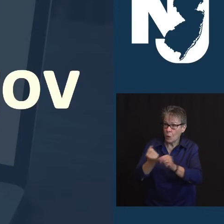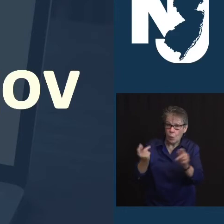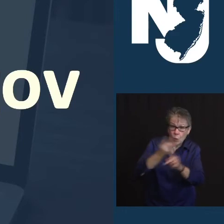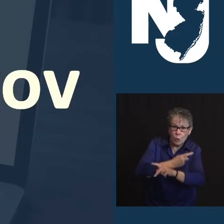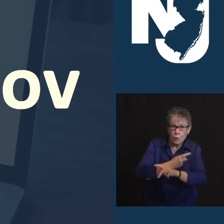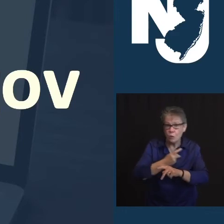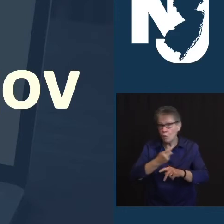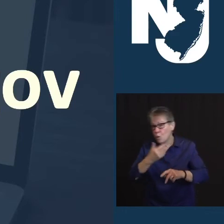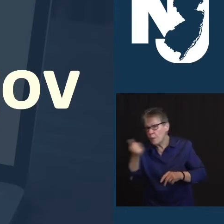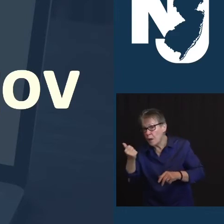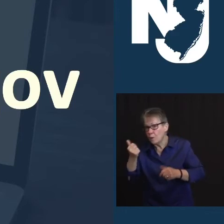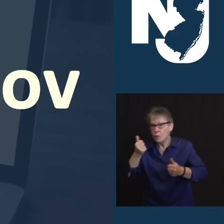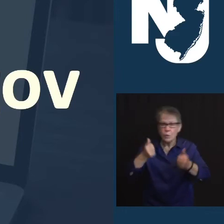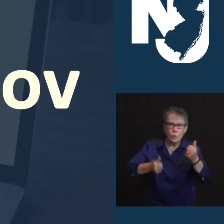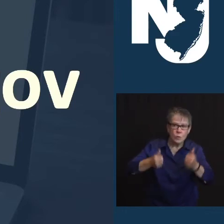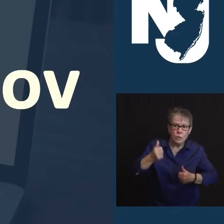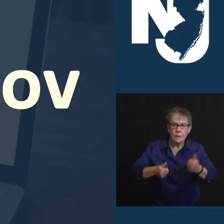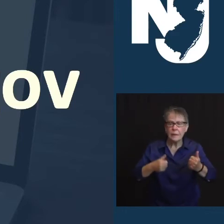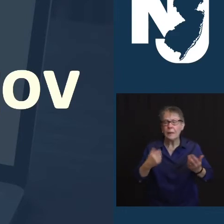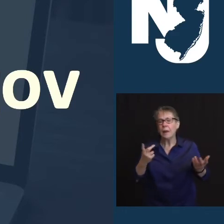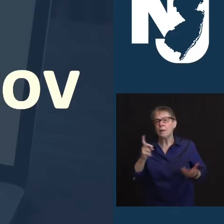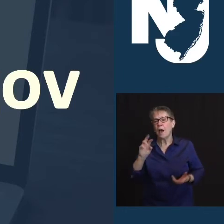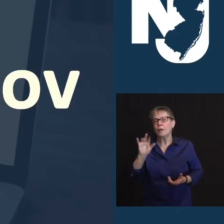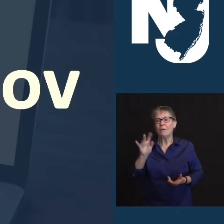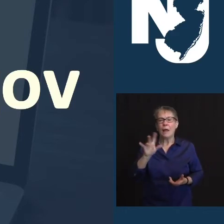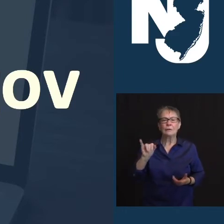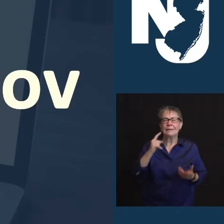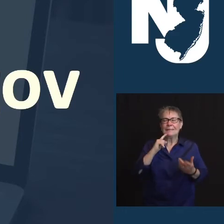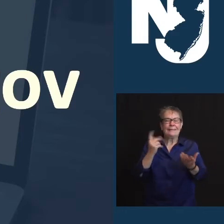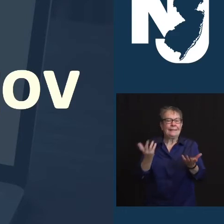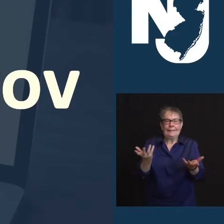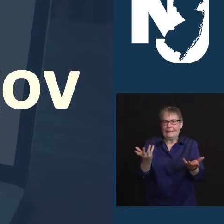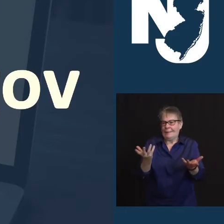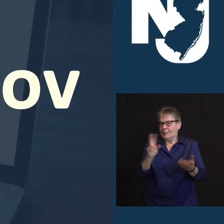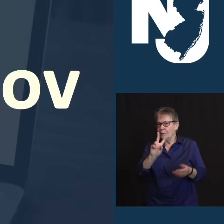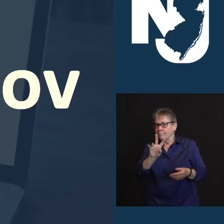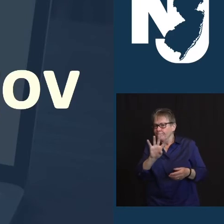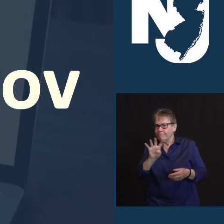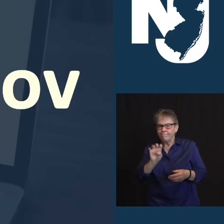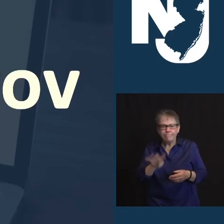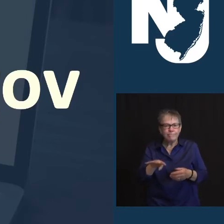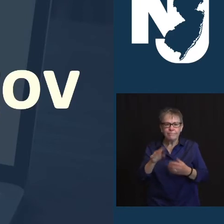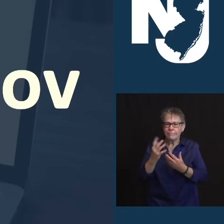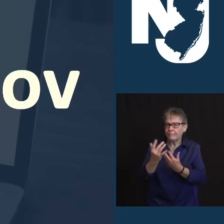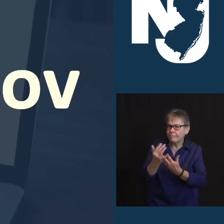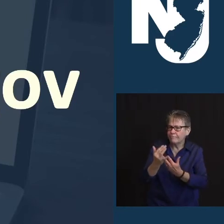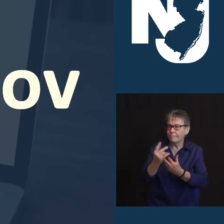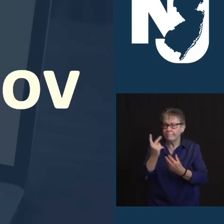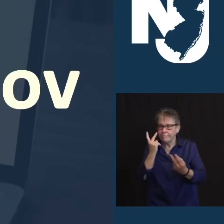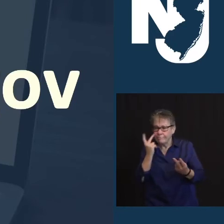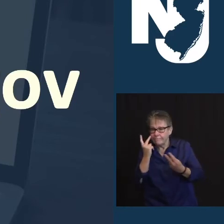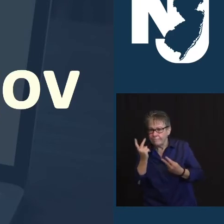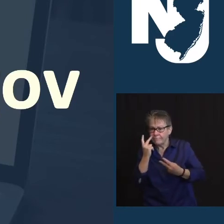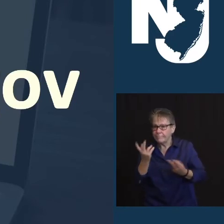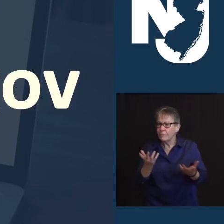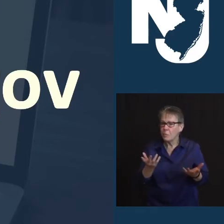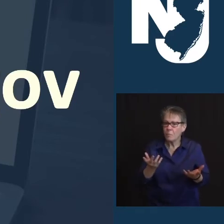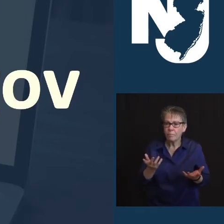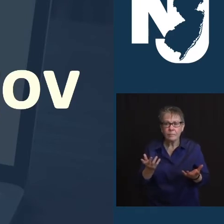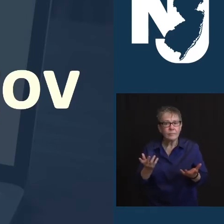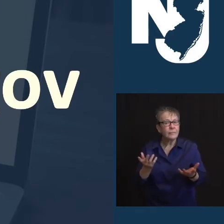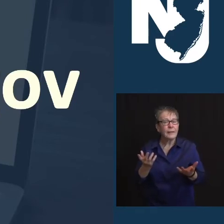is to be determined, but it's funny, he came back. Folks, it sounds very basic. You keep doing the